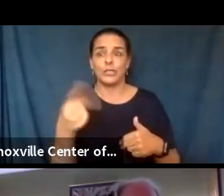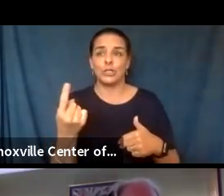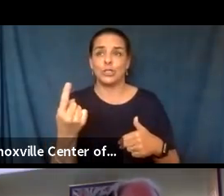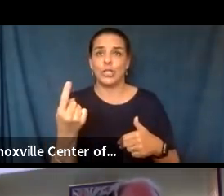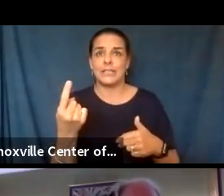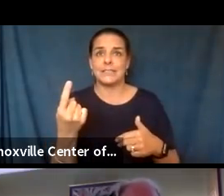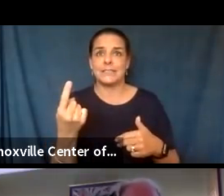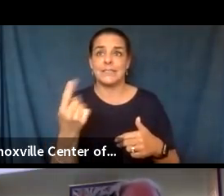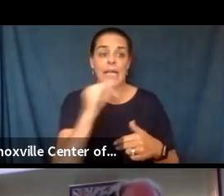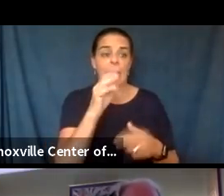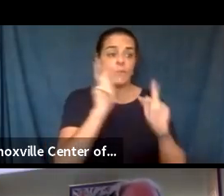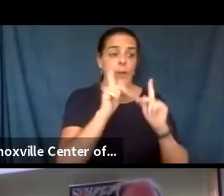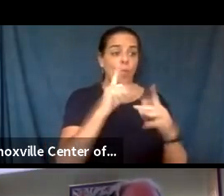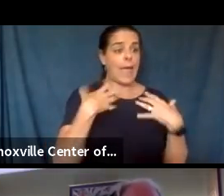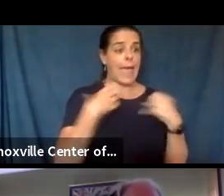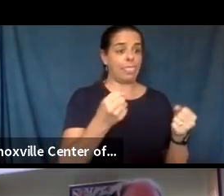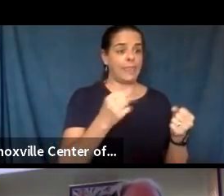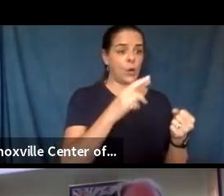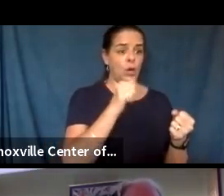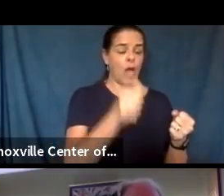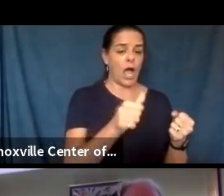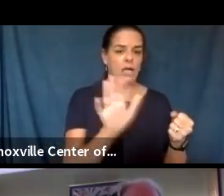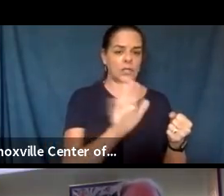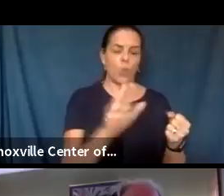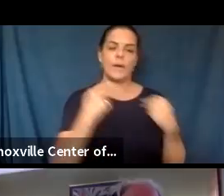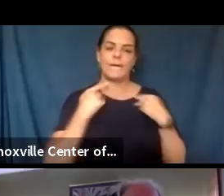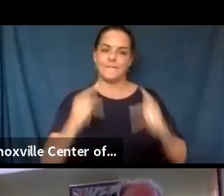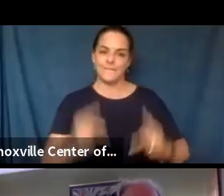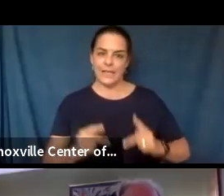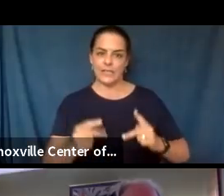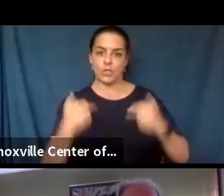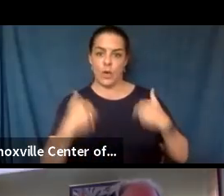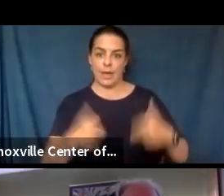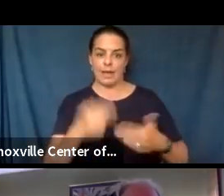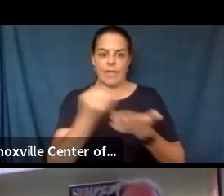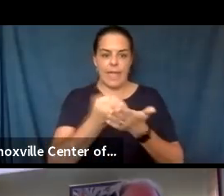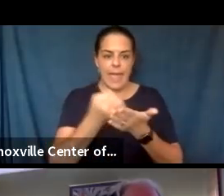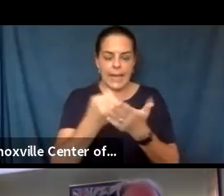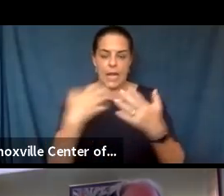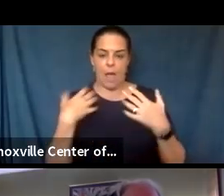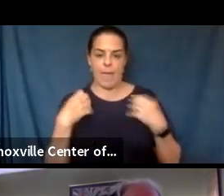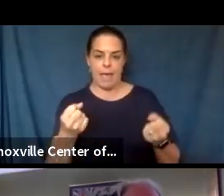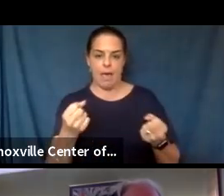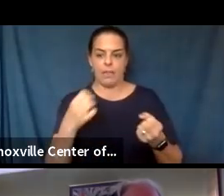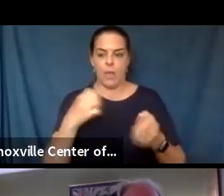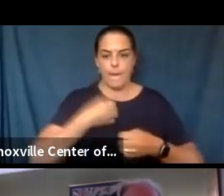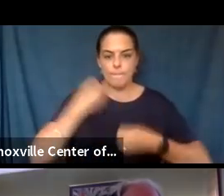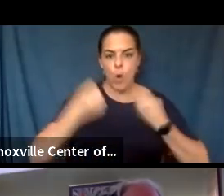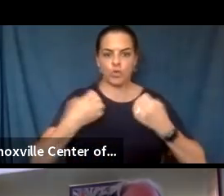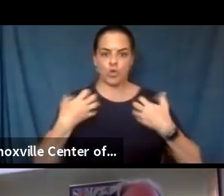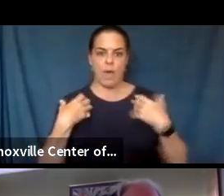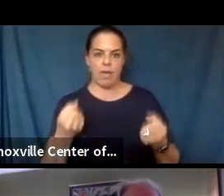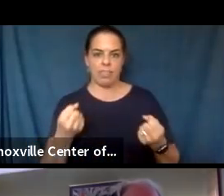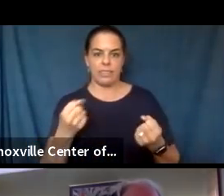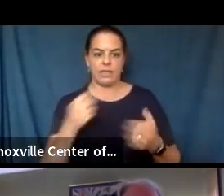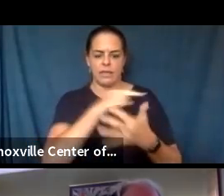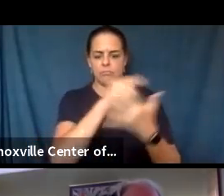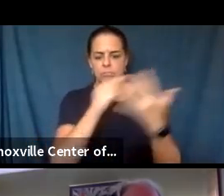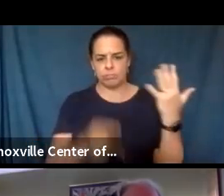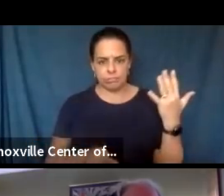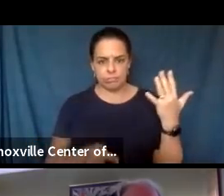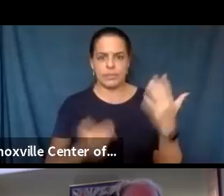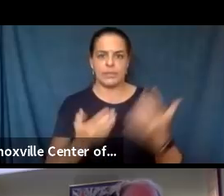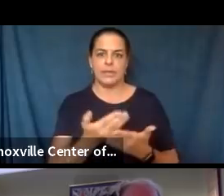know, whether people are healthy or not. It's physical health, it's economic health, it's emotional health, it's all of those things